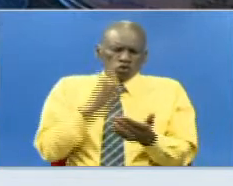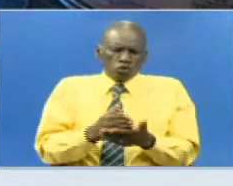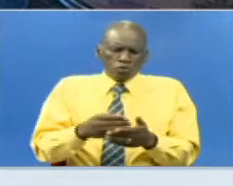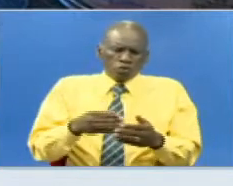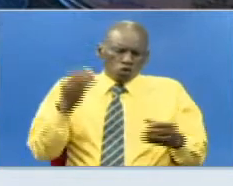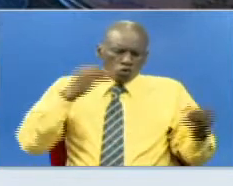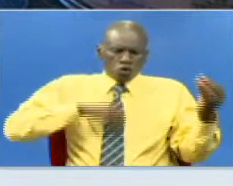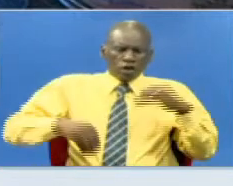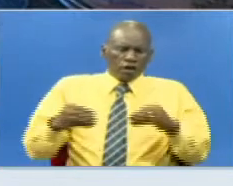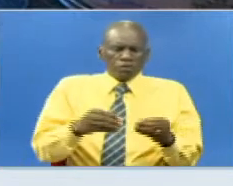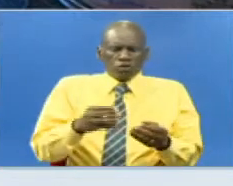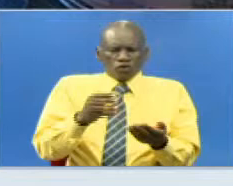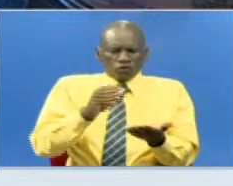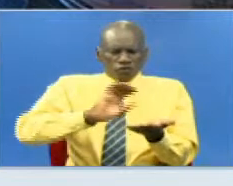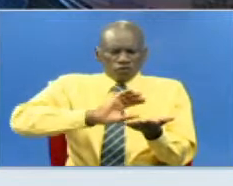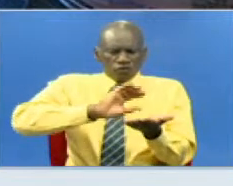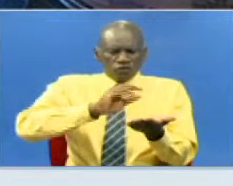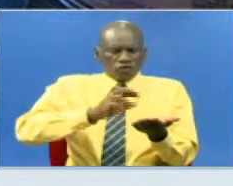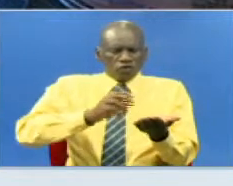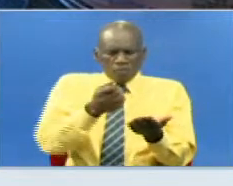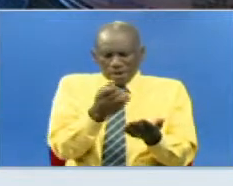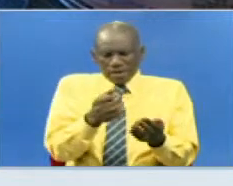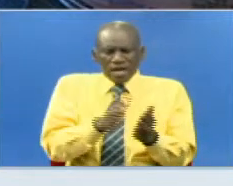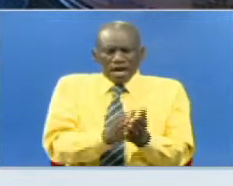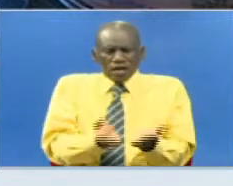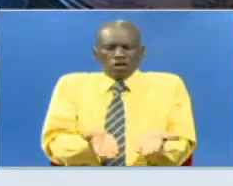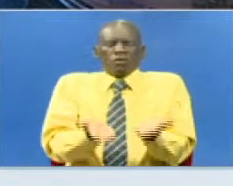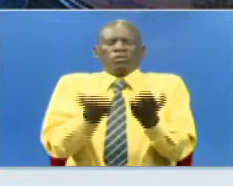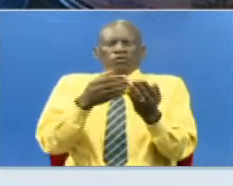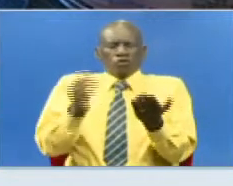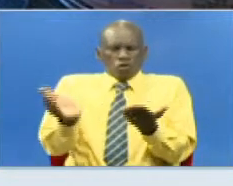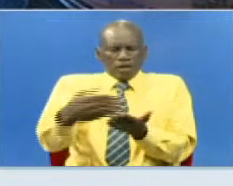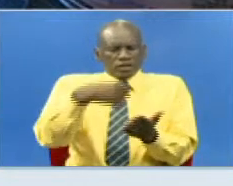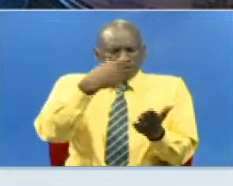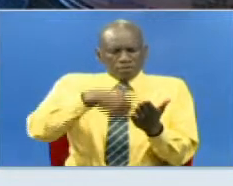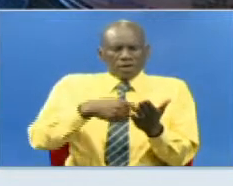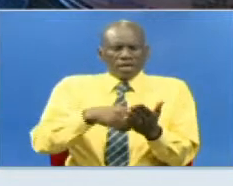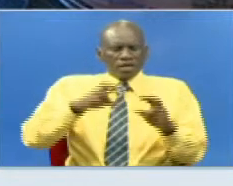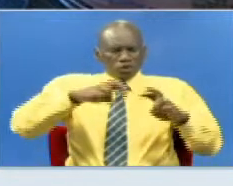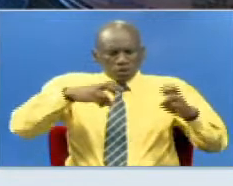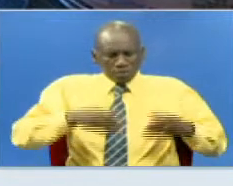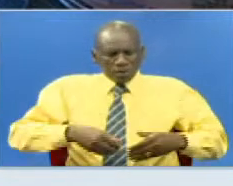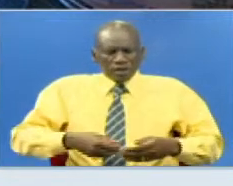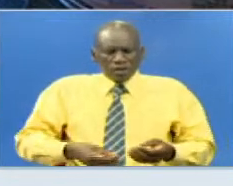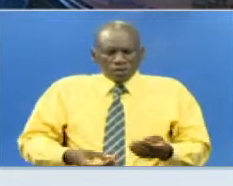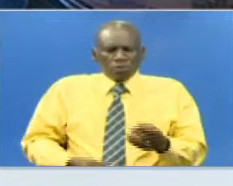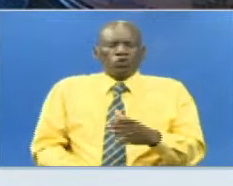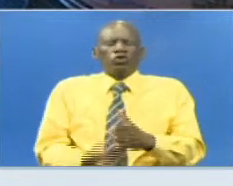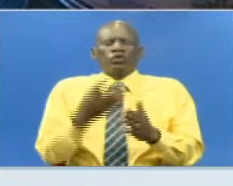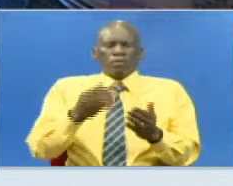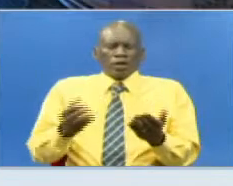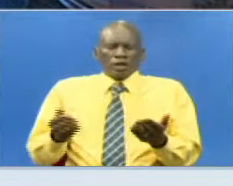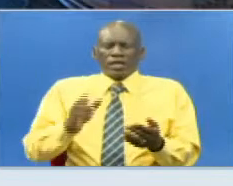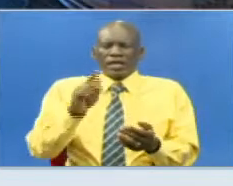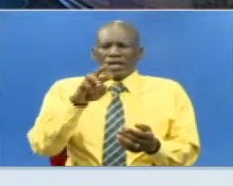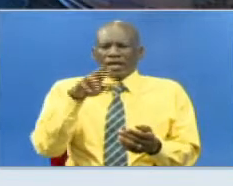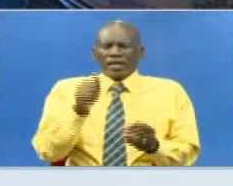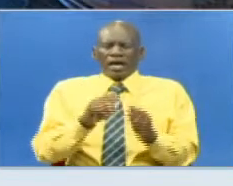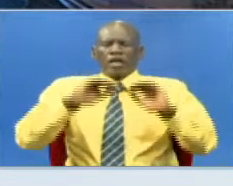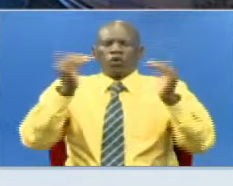its own source revenue collections. A study released jointly by the Commission on Revenue Allocation and the World Bank